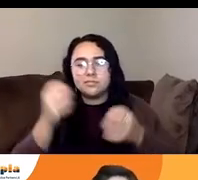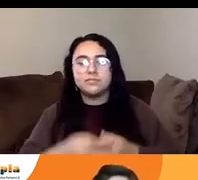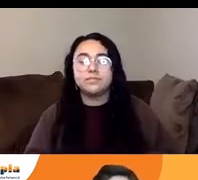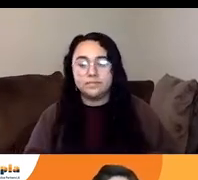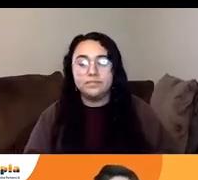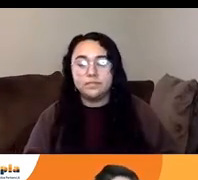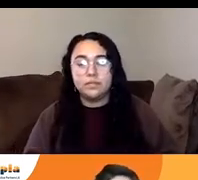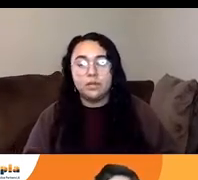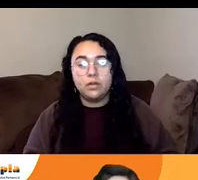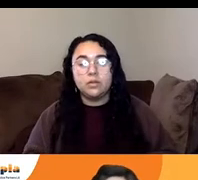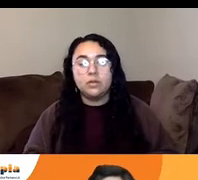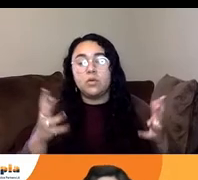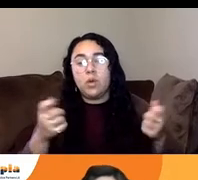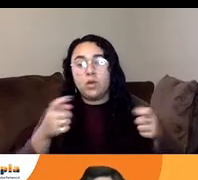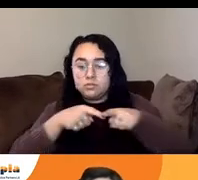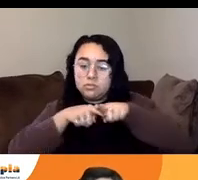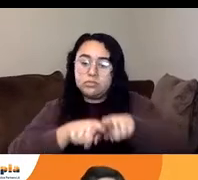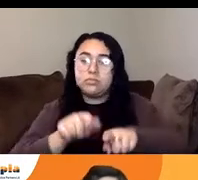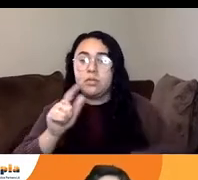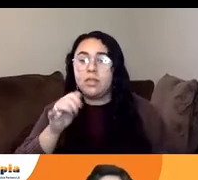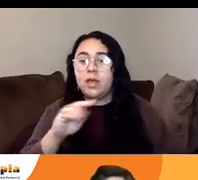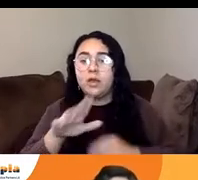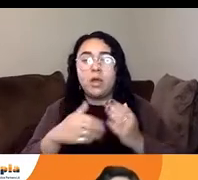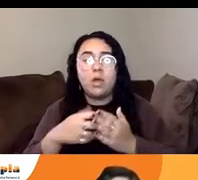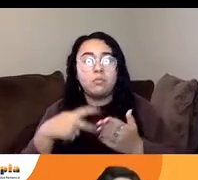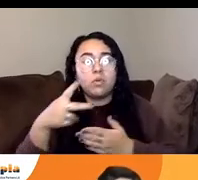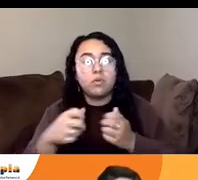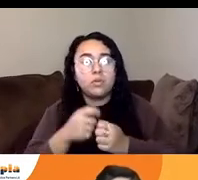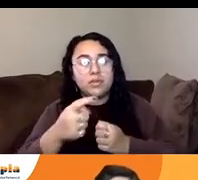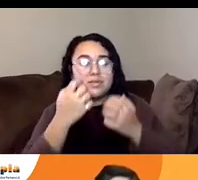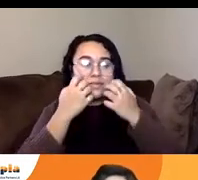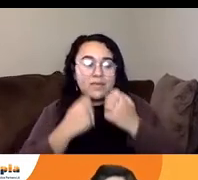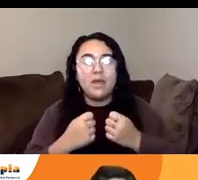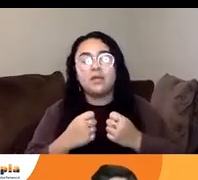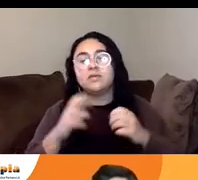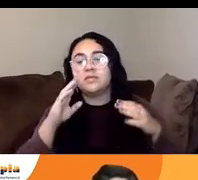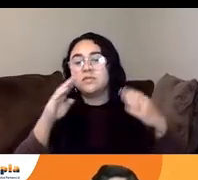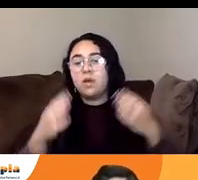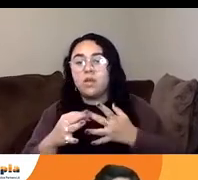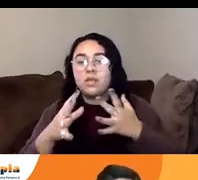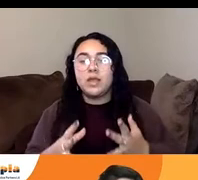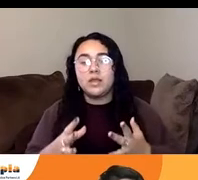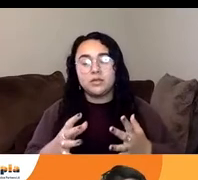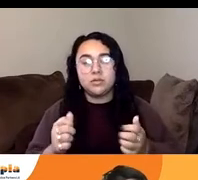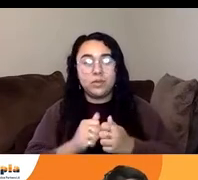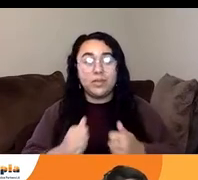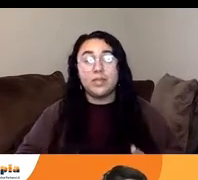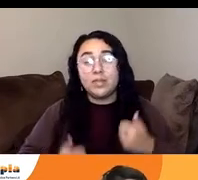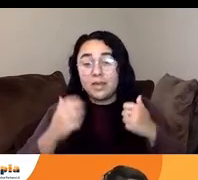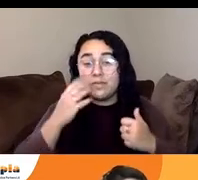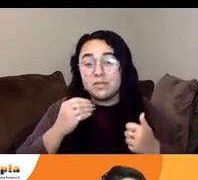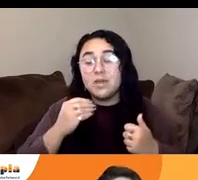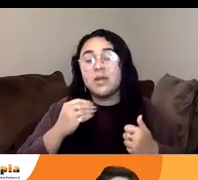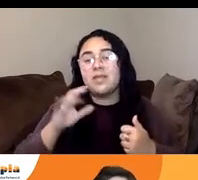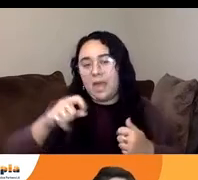also look to align all of our programs with these values, centering leaders with lived experience as the central wisdom that we're investing in through our